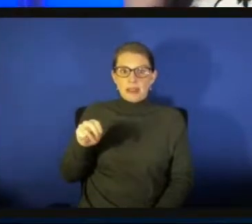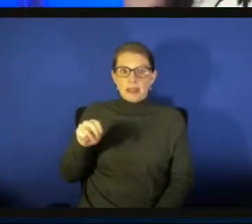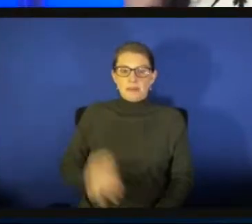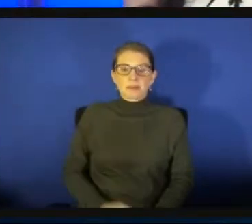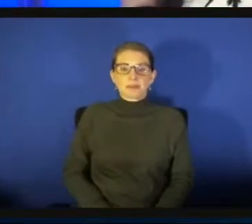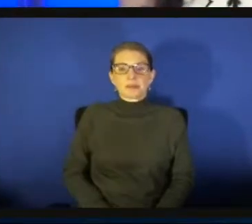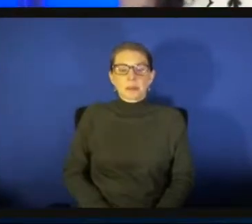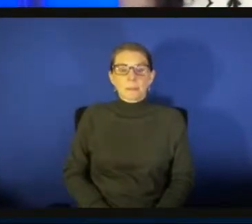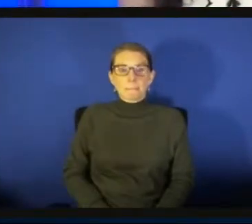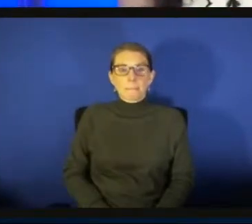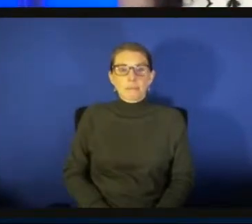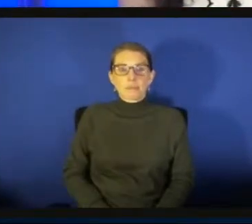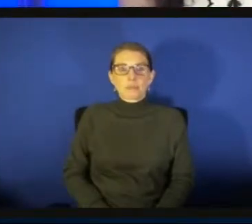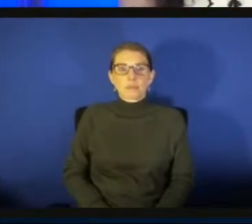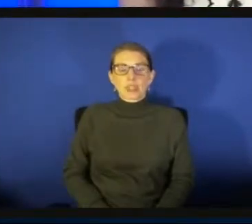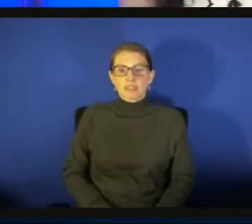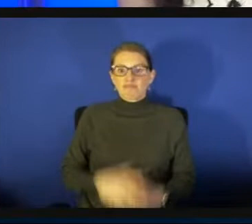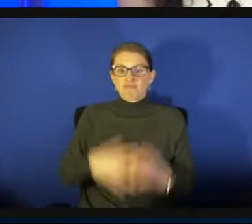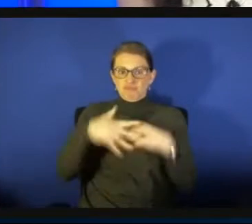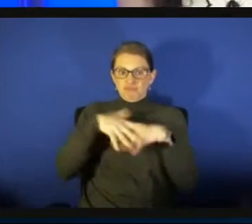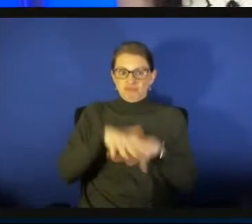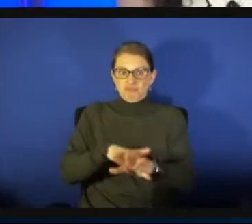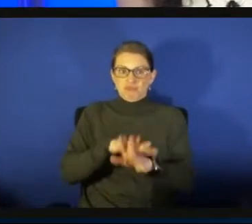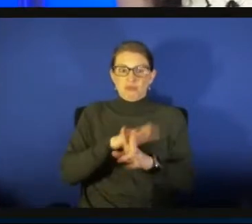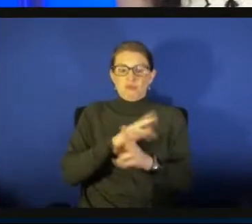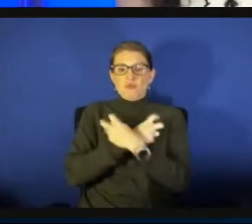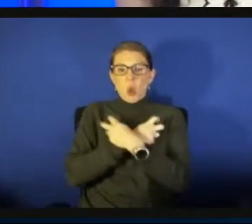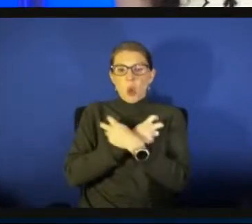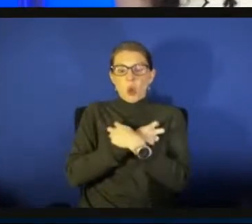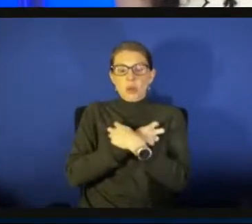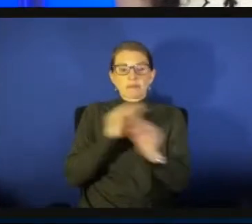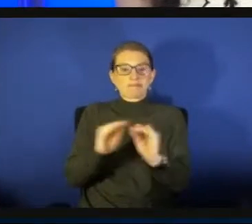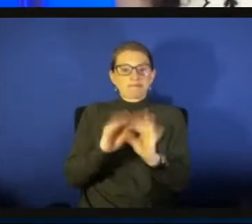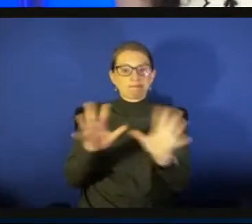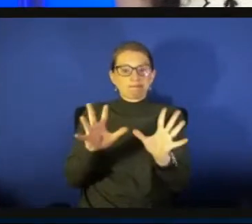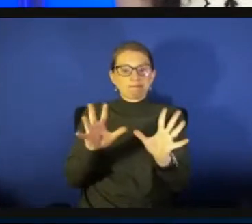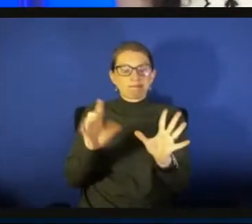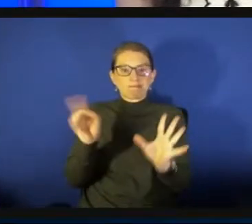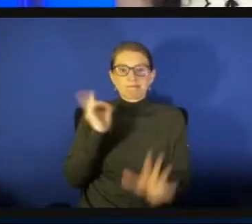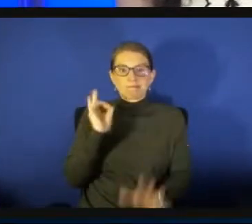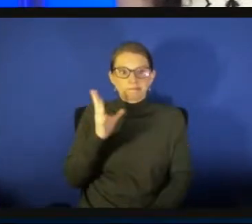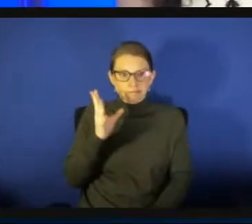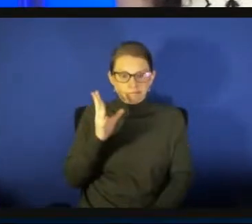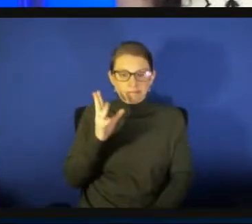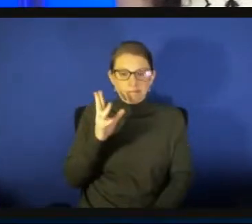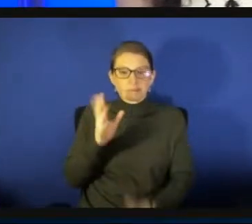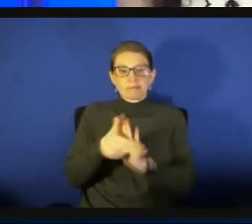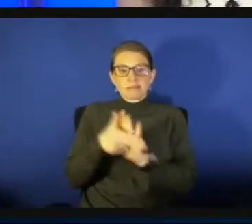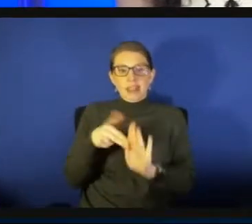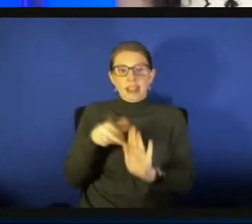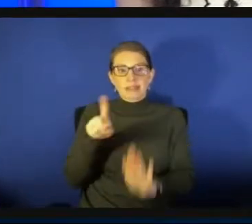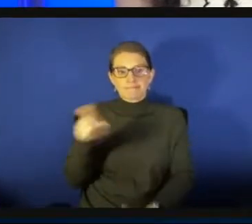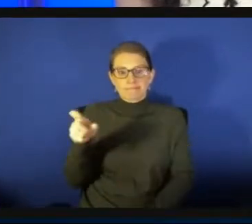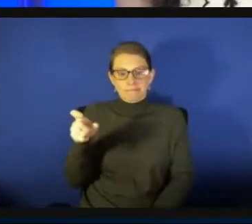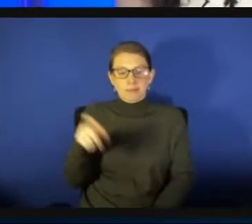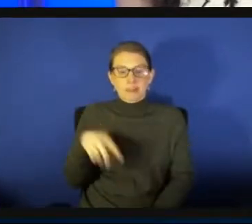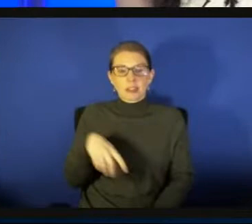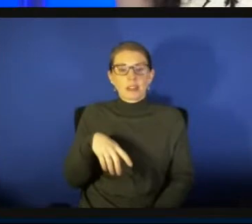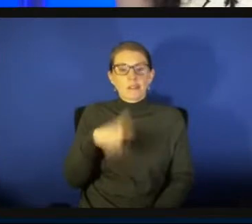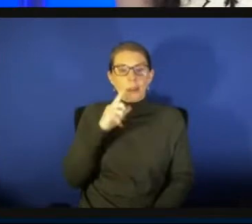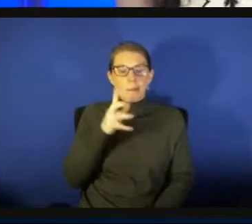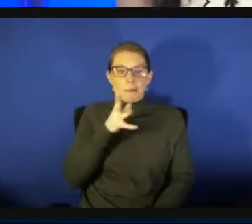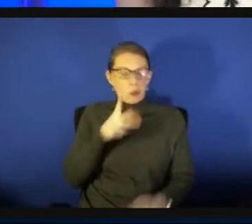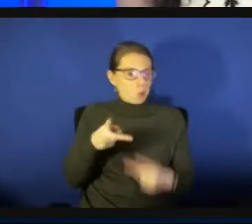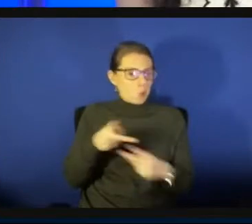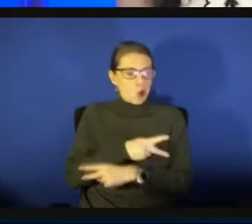his bones. It was obviously a devastating diagnosis for a mother. It was about the worst thing you could